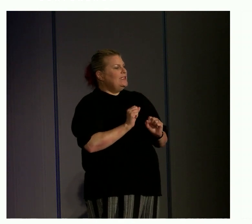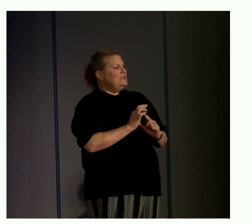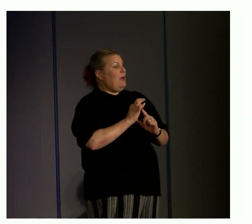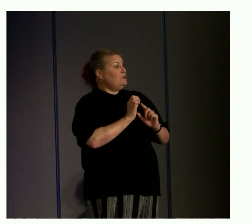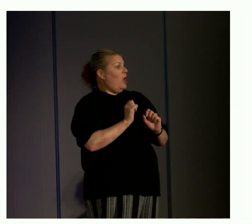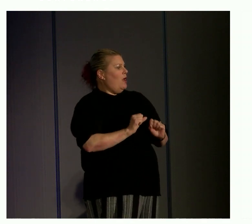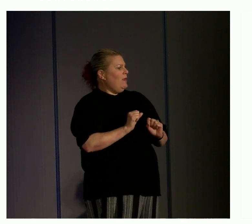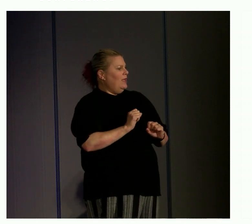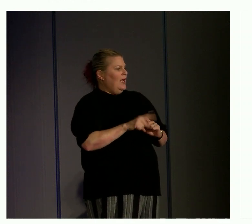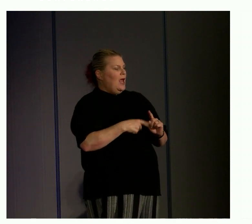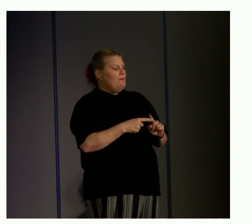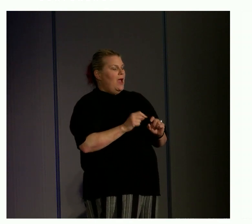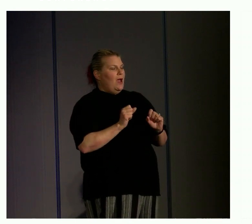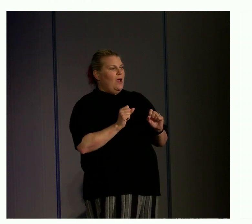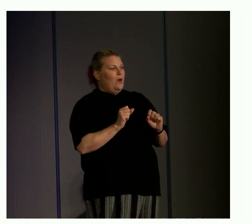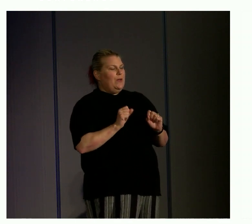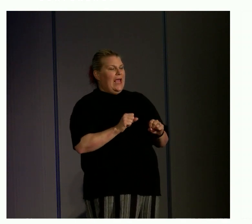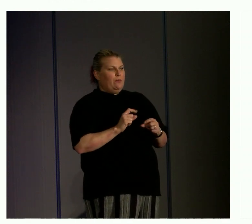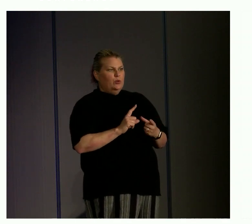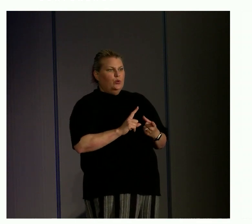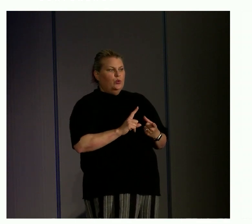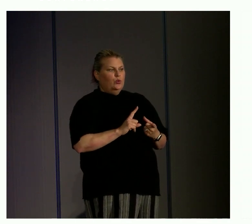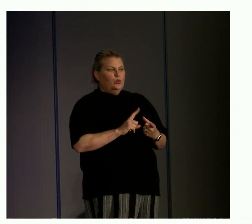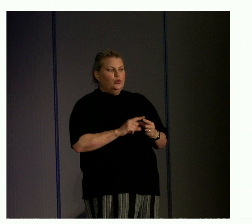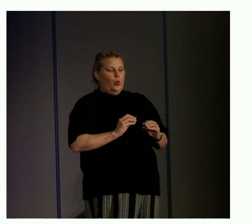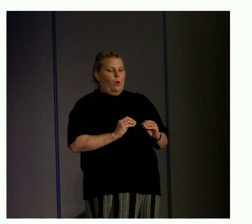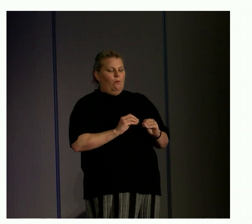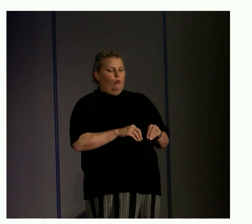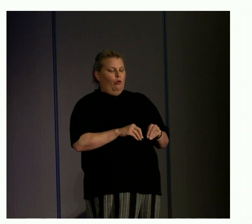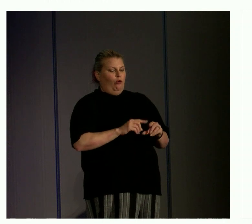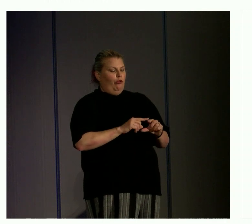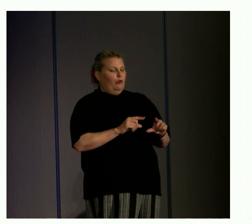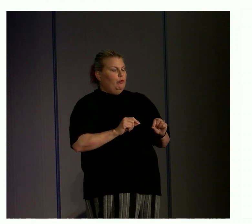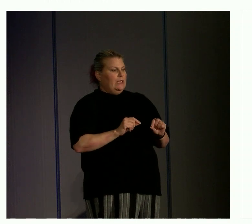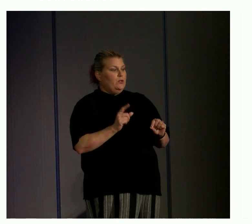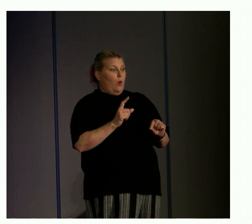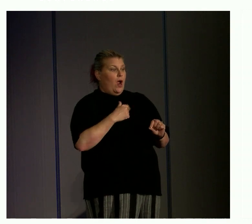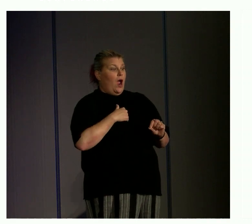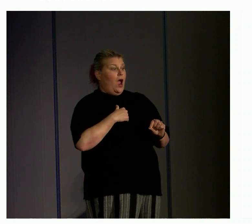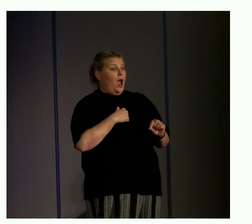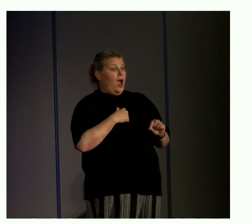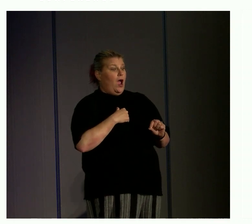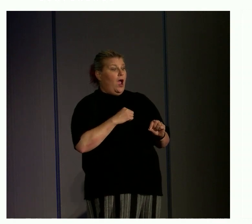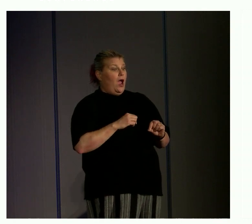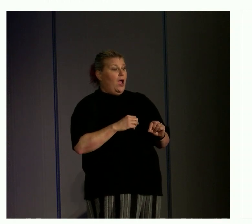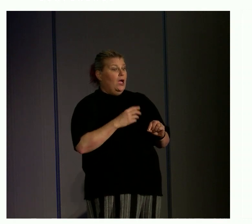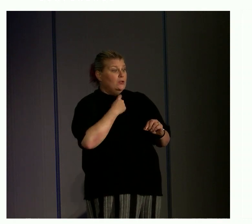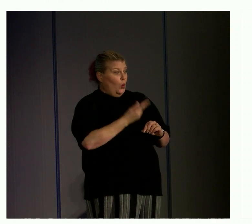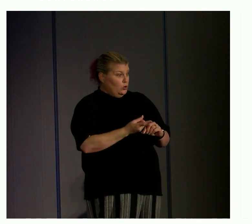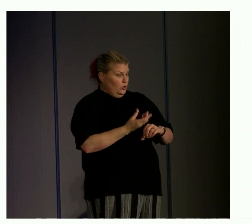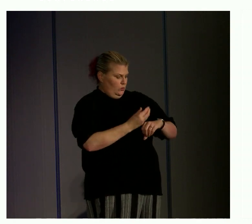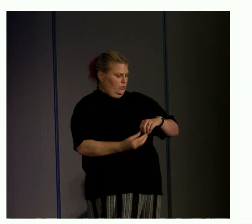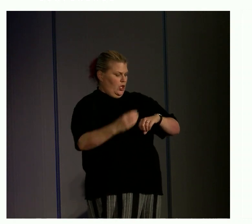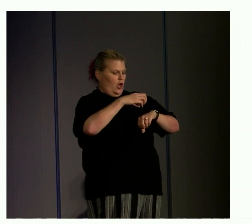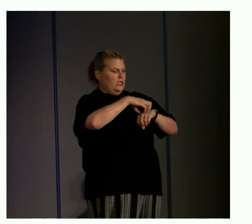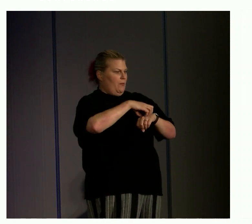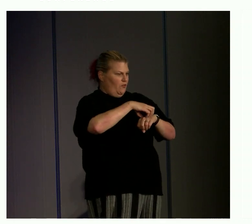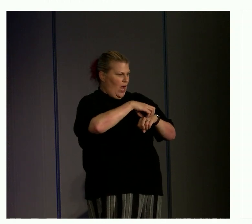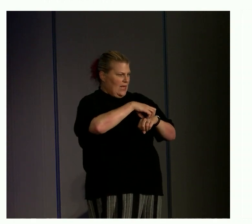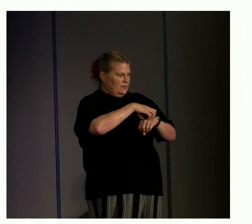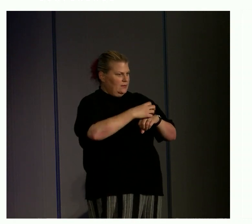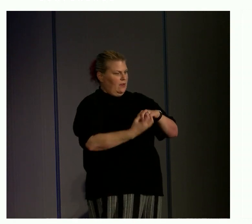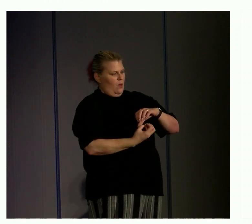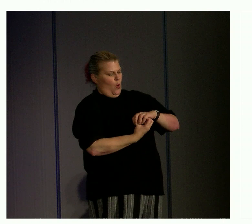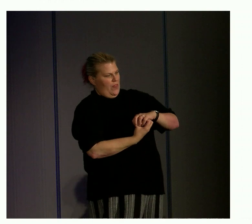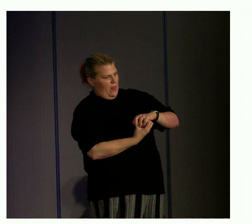ability about being able to put the bricks where I advise you to put the alligator on top of your hand, and